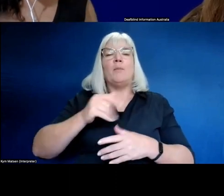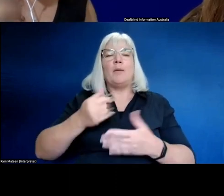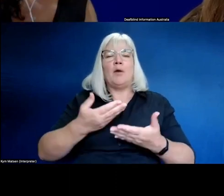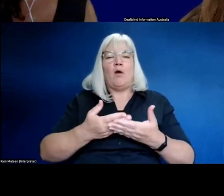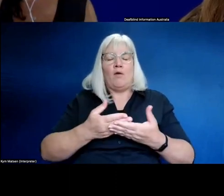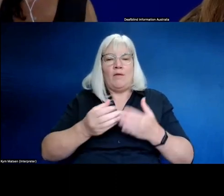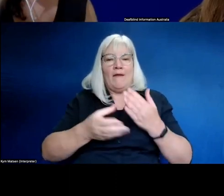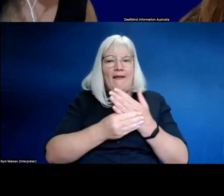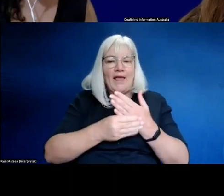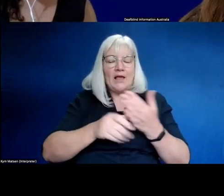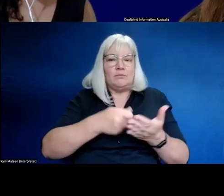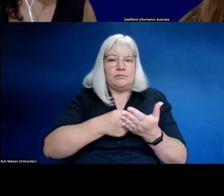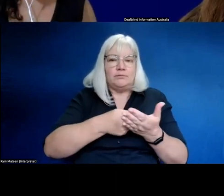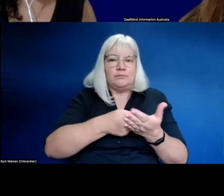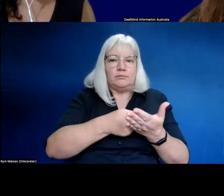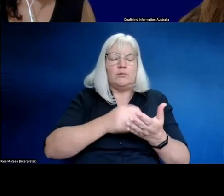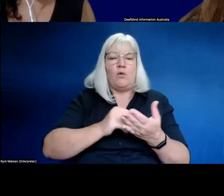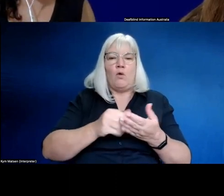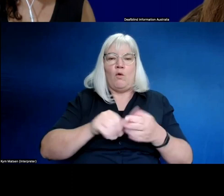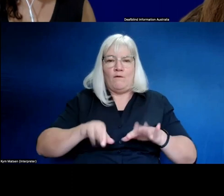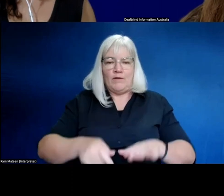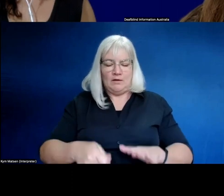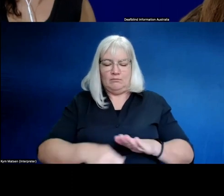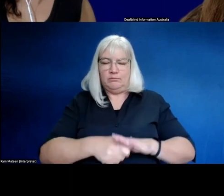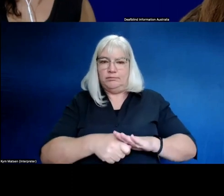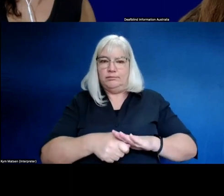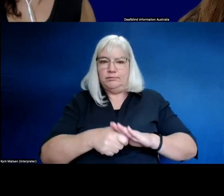routine in the same way every day.